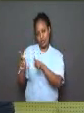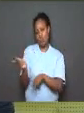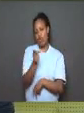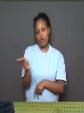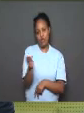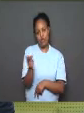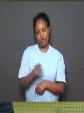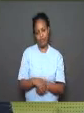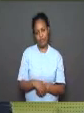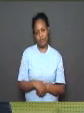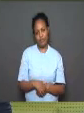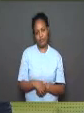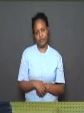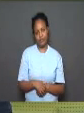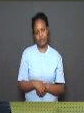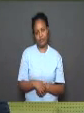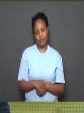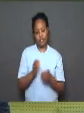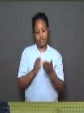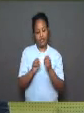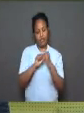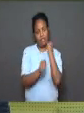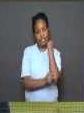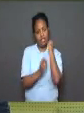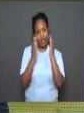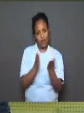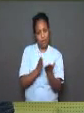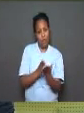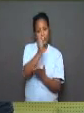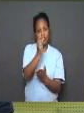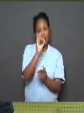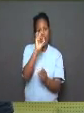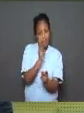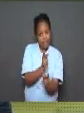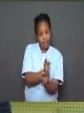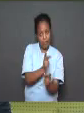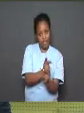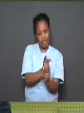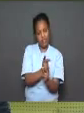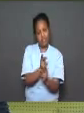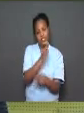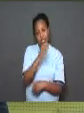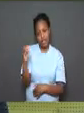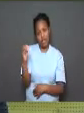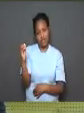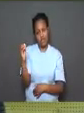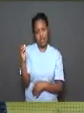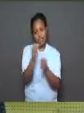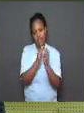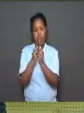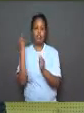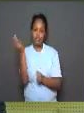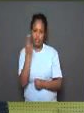are governed, for protecting the basic rights of citizens, and for promoting